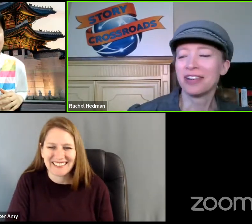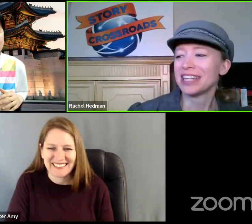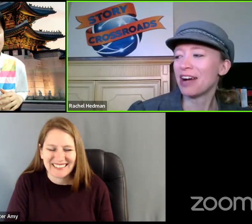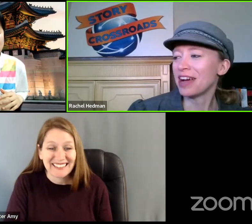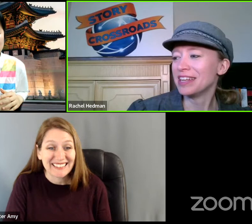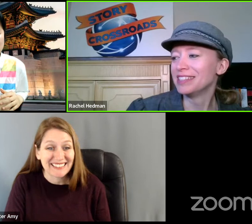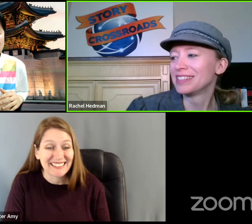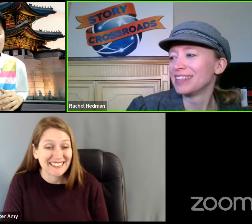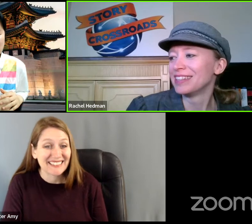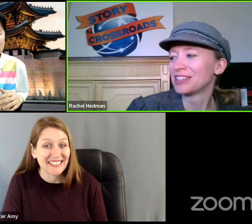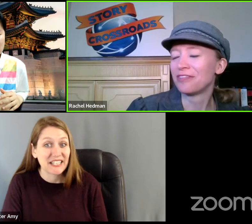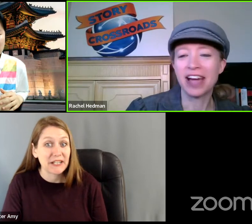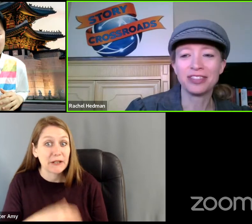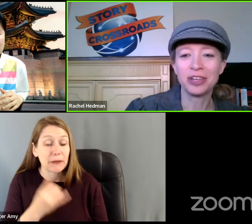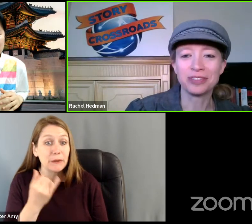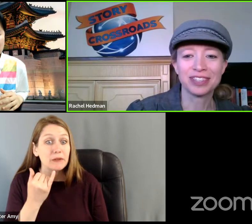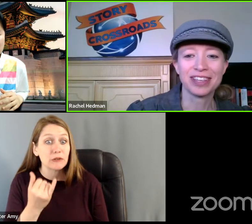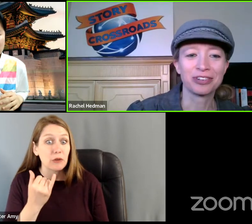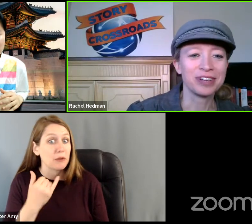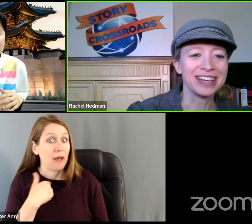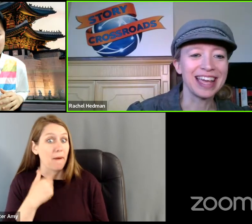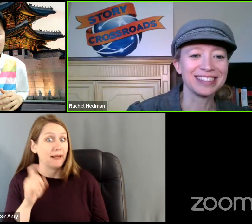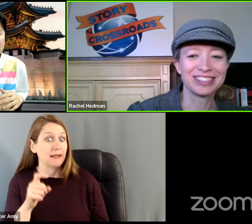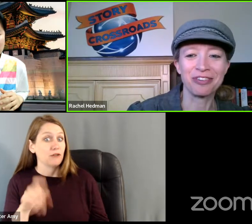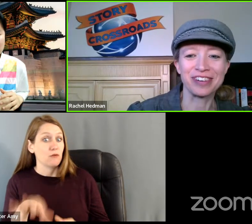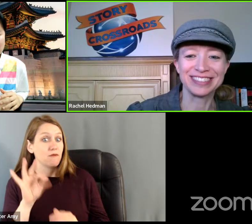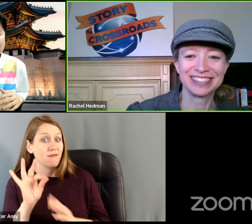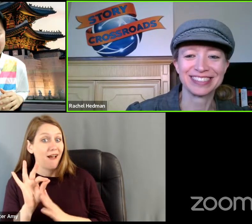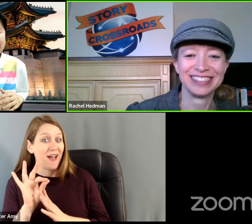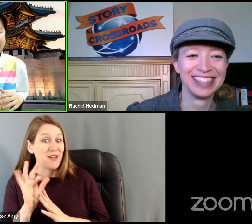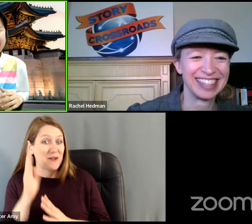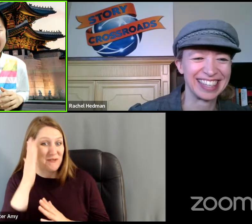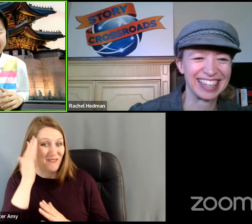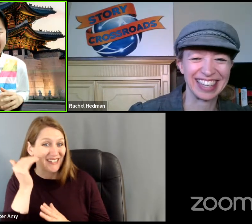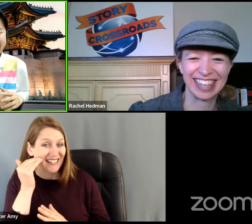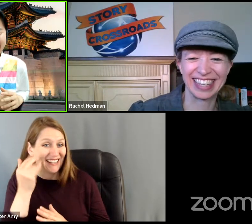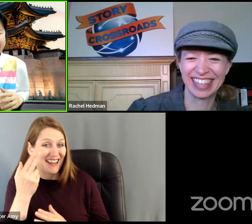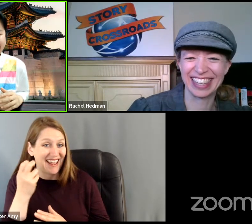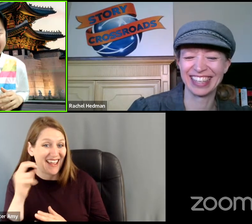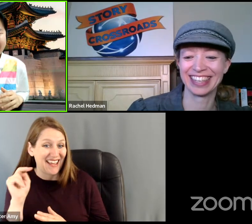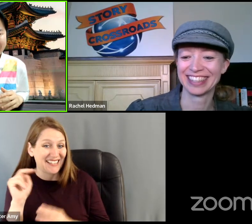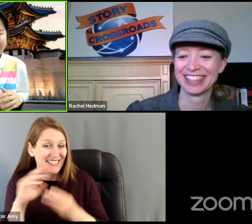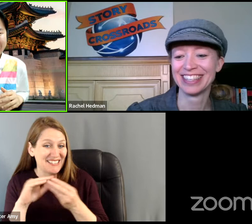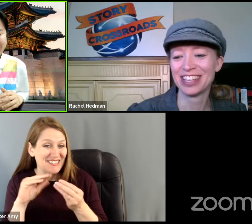So now I need to find those Korean hen stories.